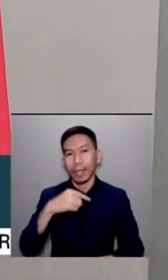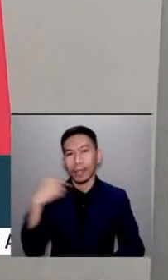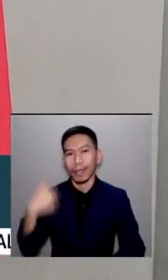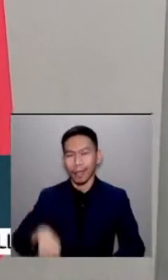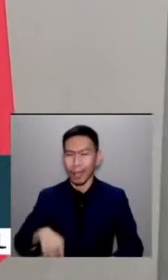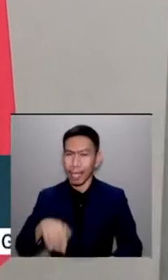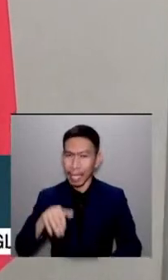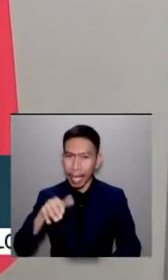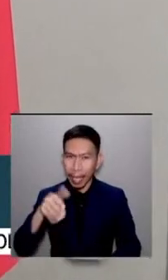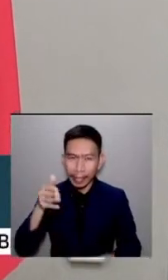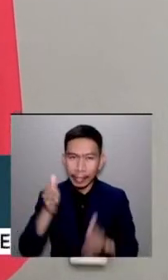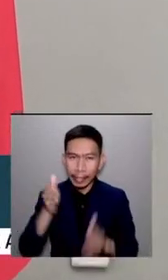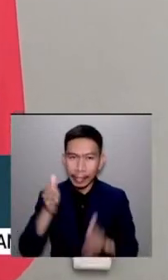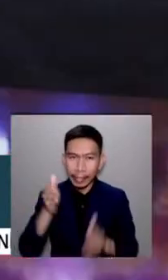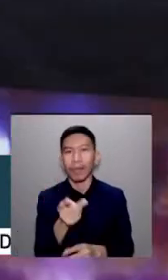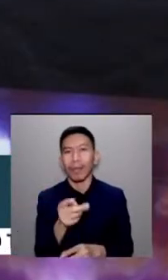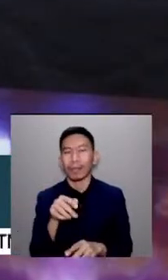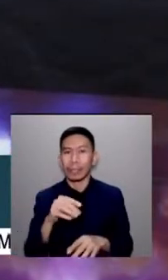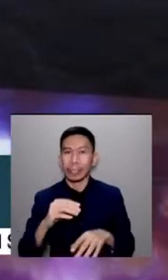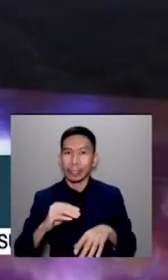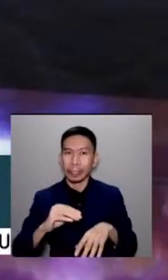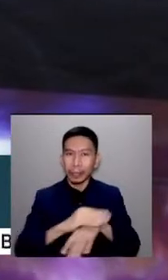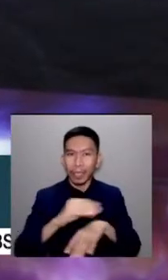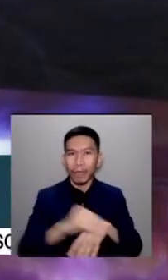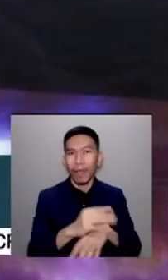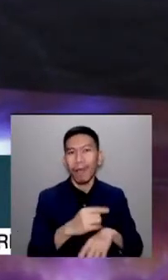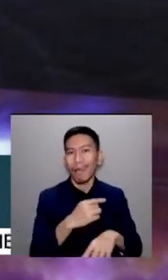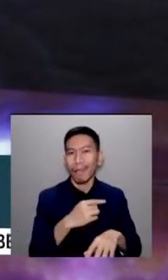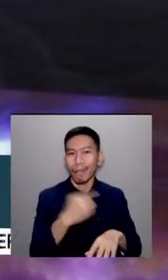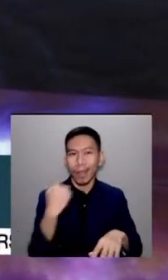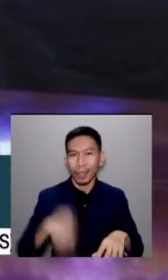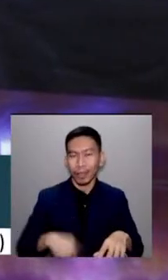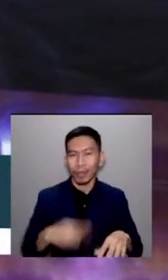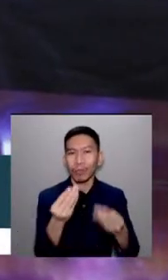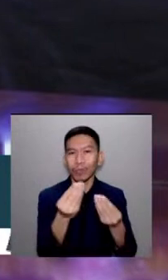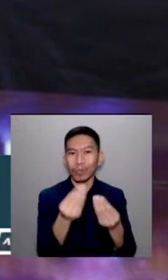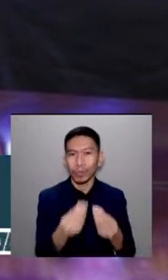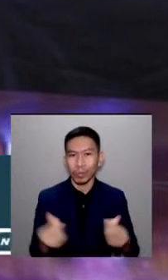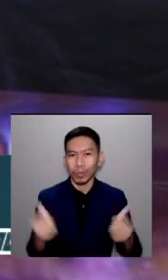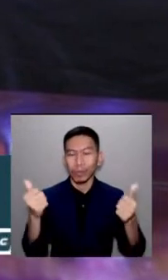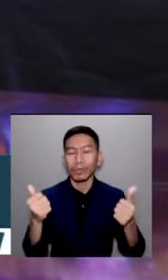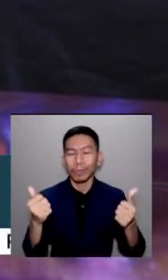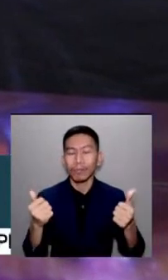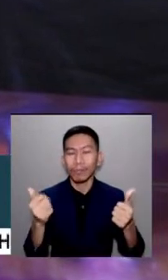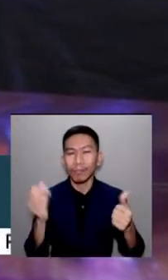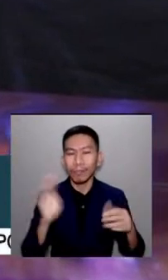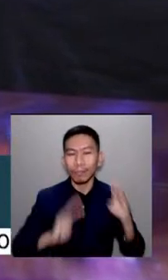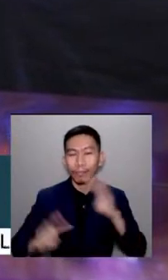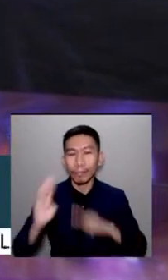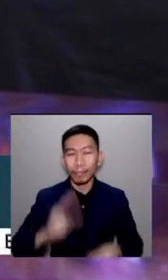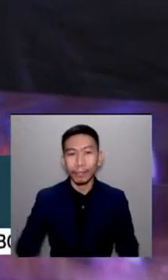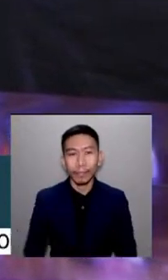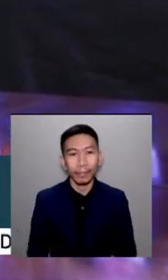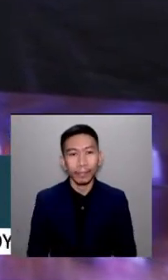urge a diplomatic solution to the crisis, but policy experts doubted Beijing would back Washington in the standoff.